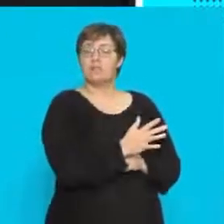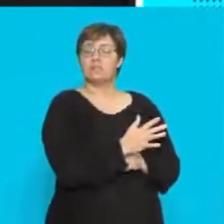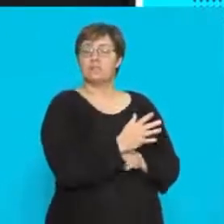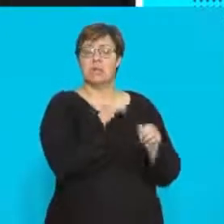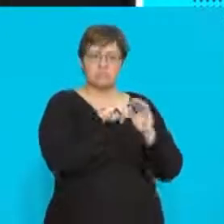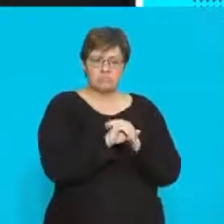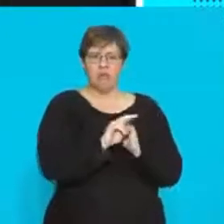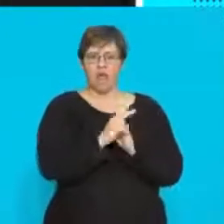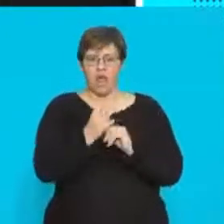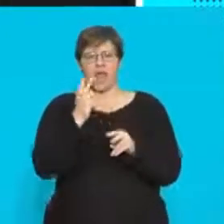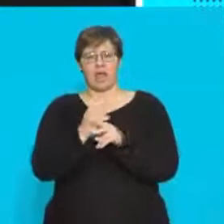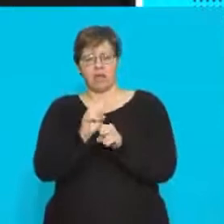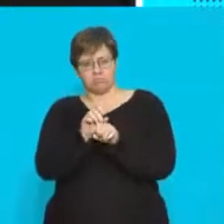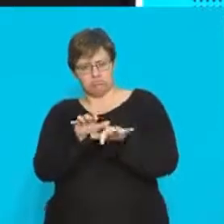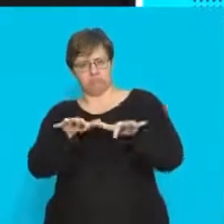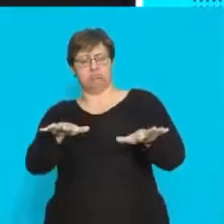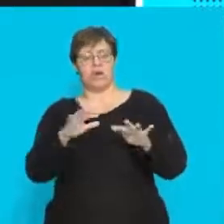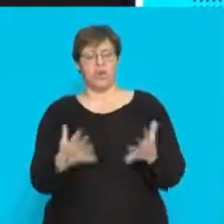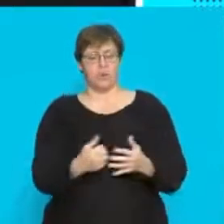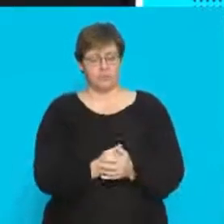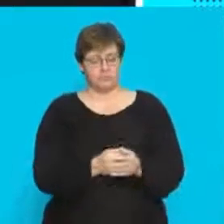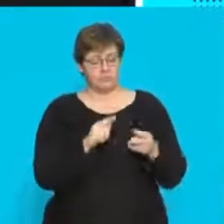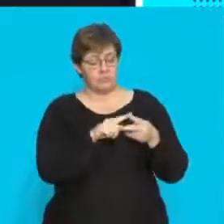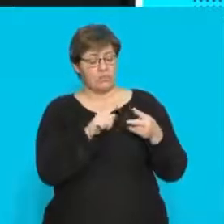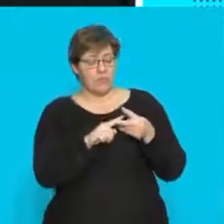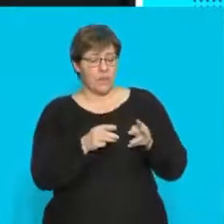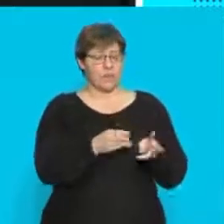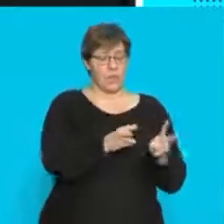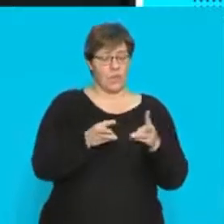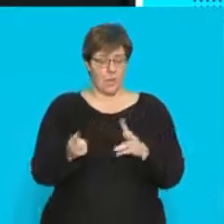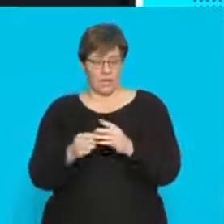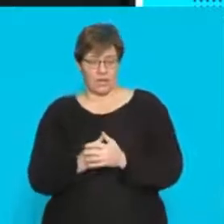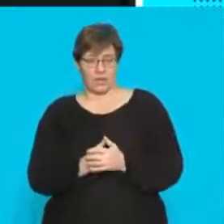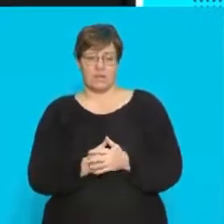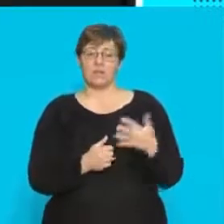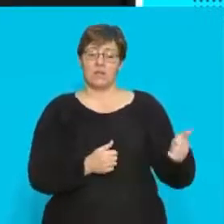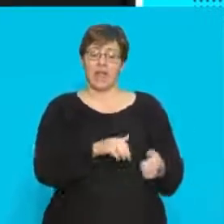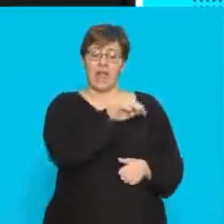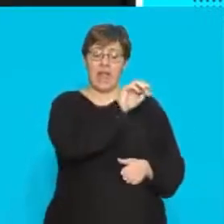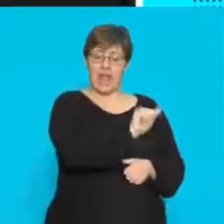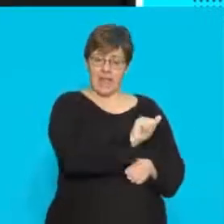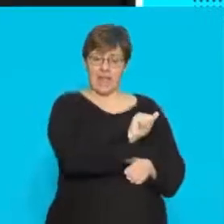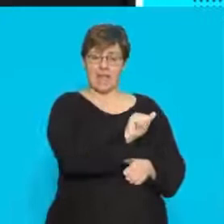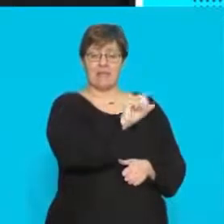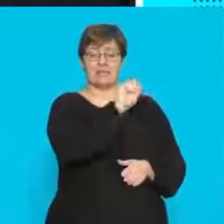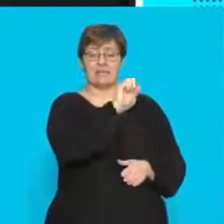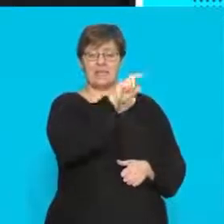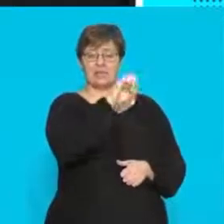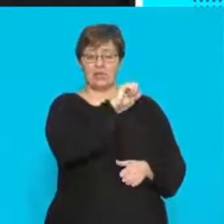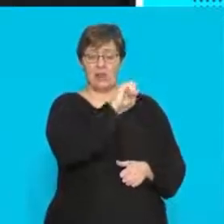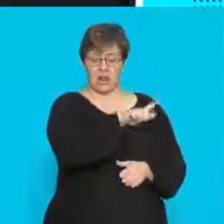how plants reproduce. And we're going to look at two ways, that the plants can reproduce. It's